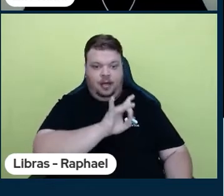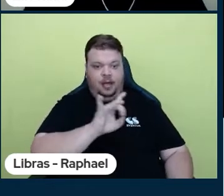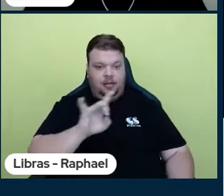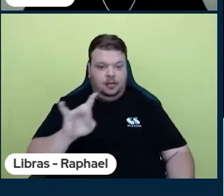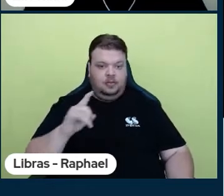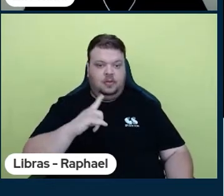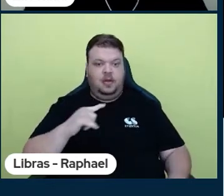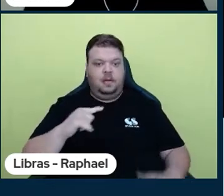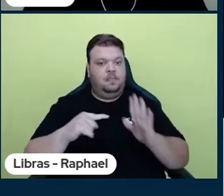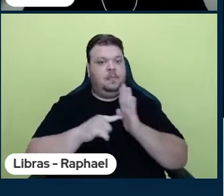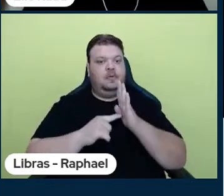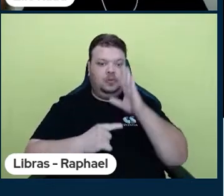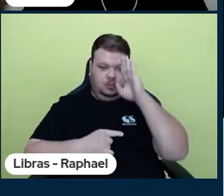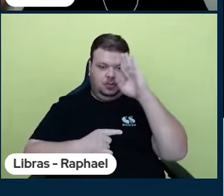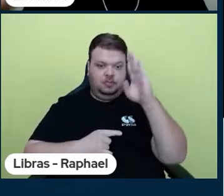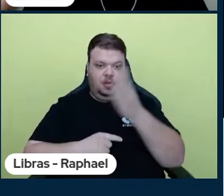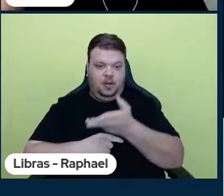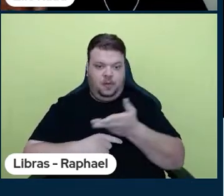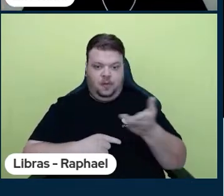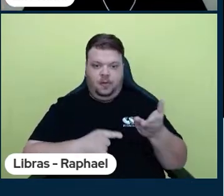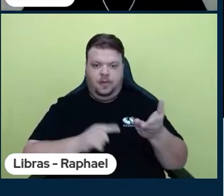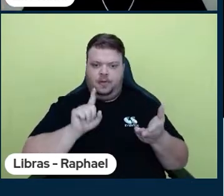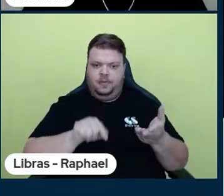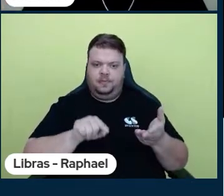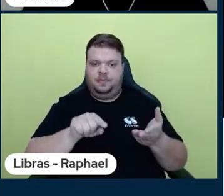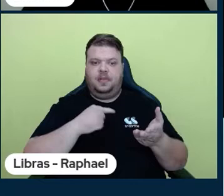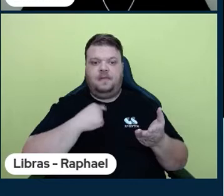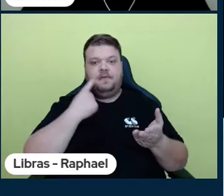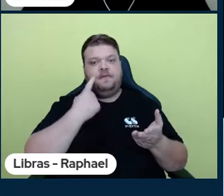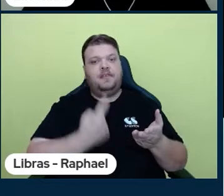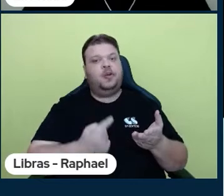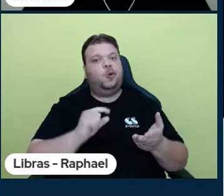user and Google. It's on the first page of Google.